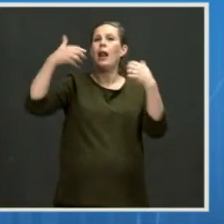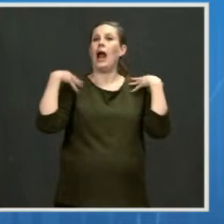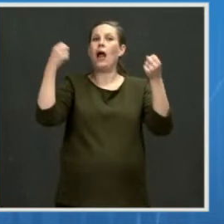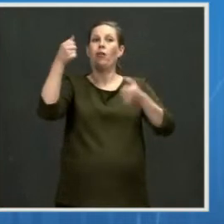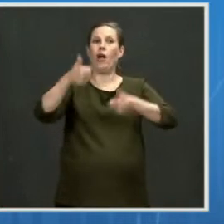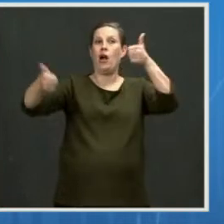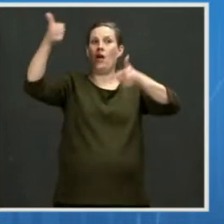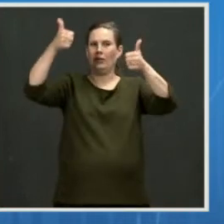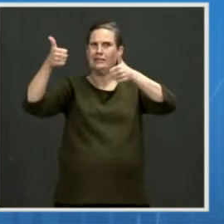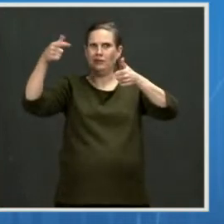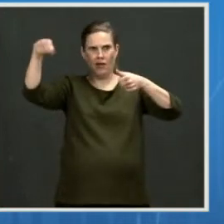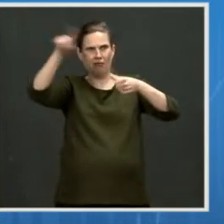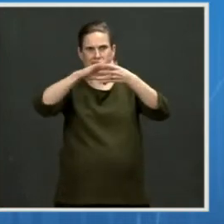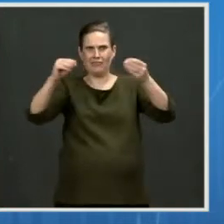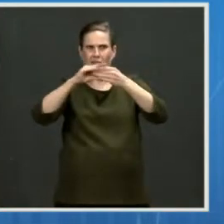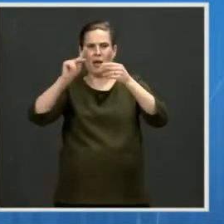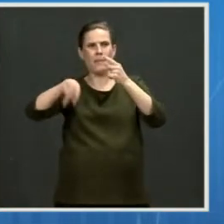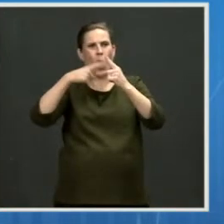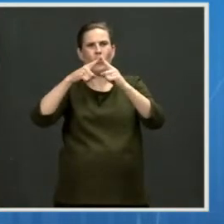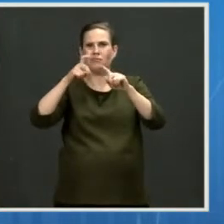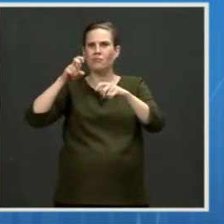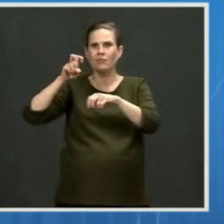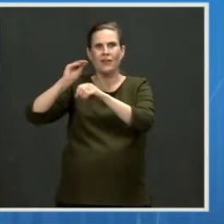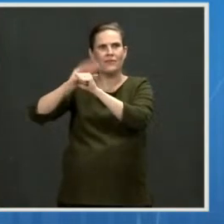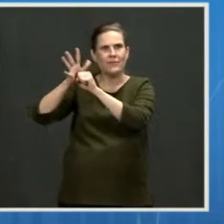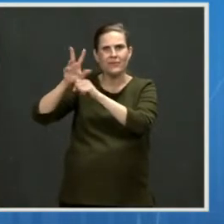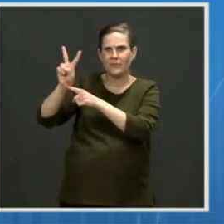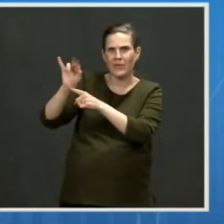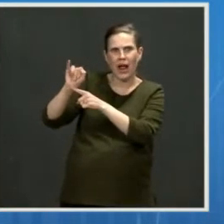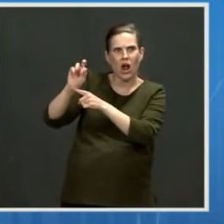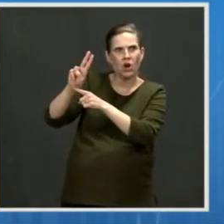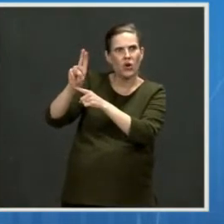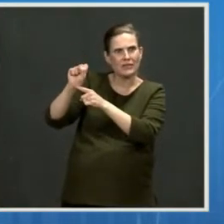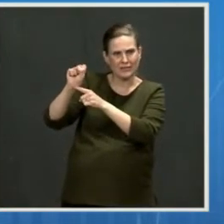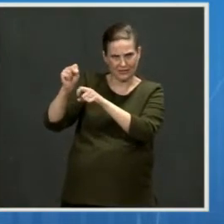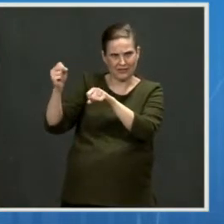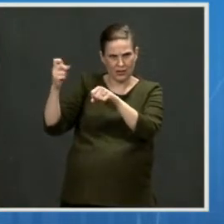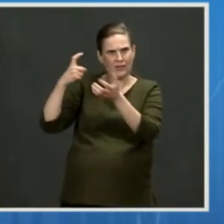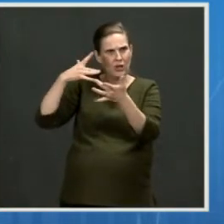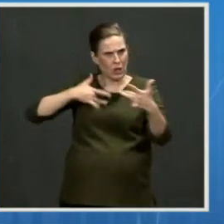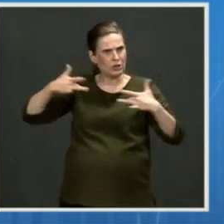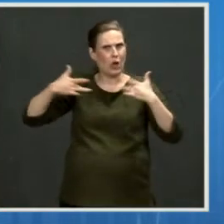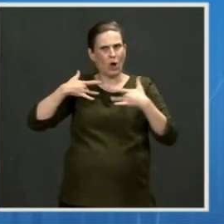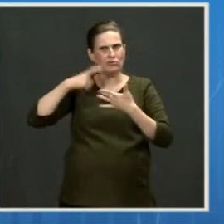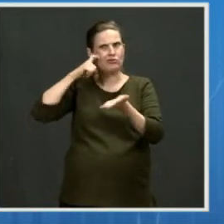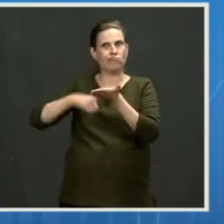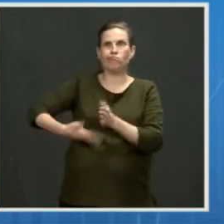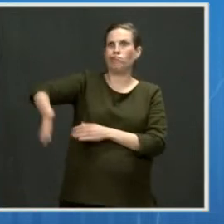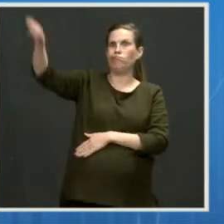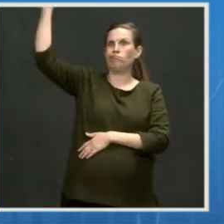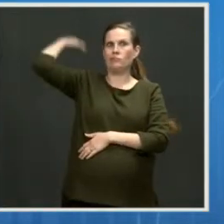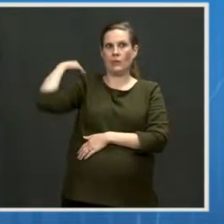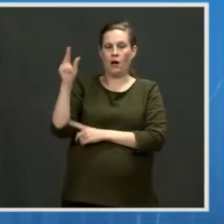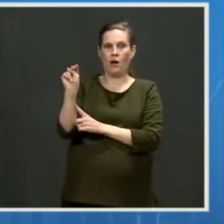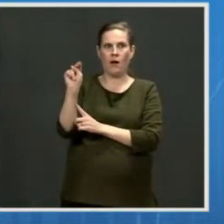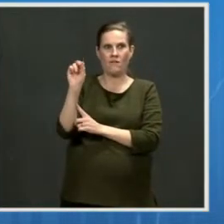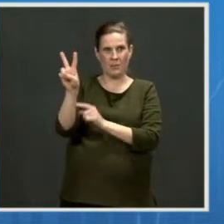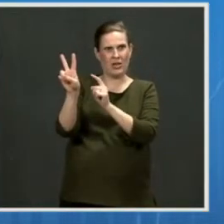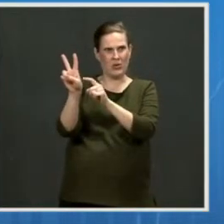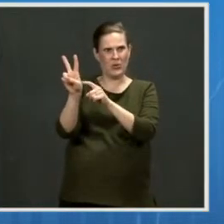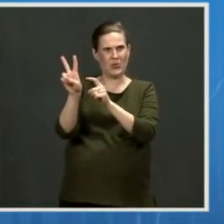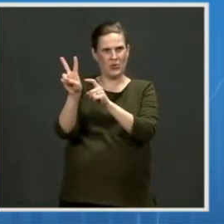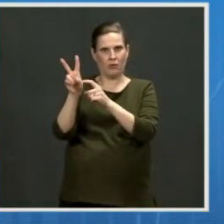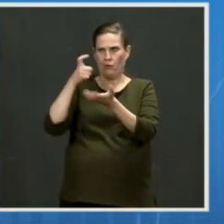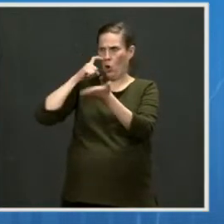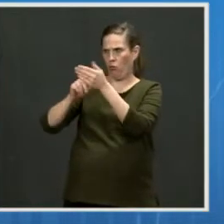Early studies suggest this variant was first detected last November, and it now represents a large proportion of cases in New York City and New